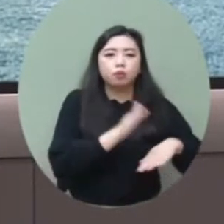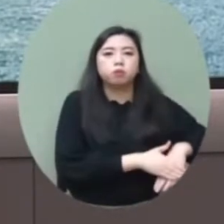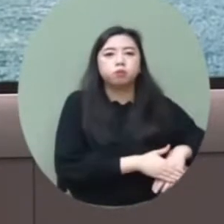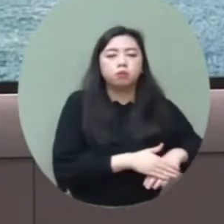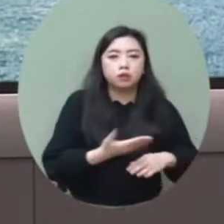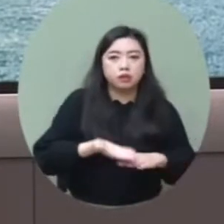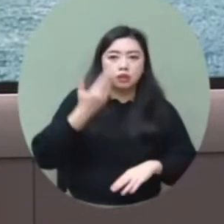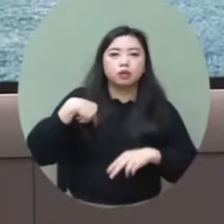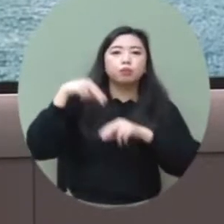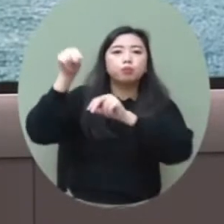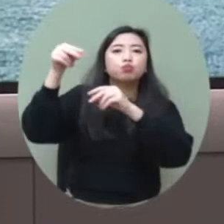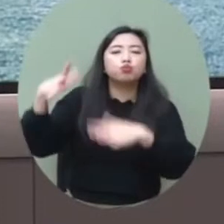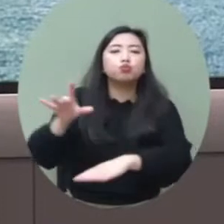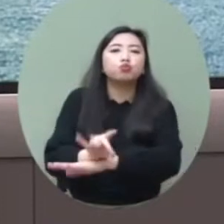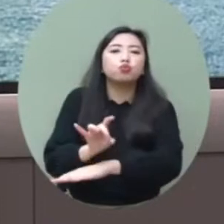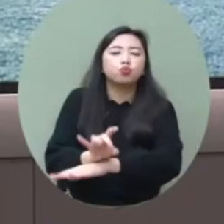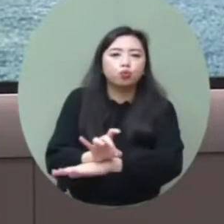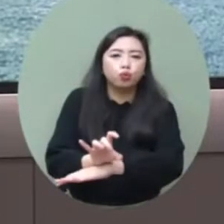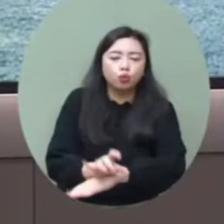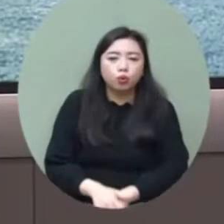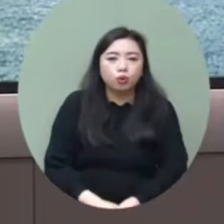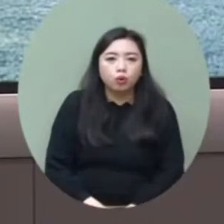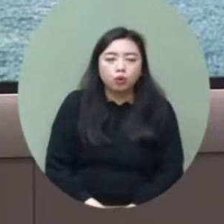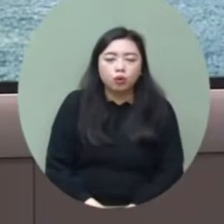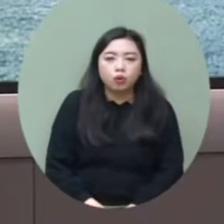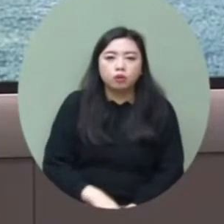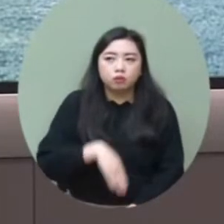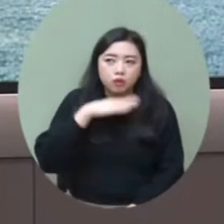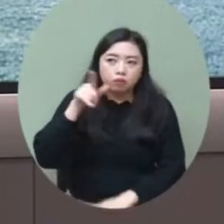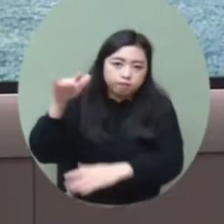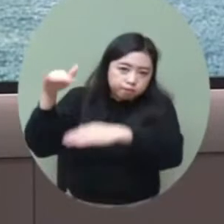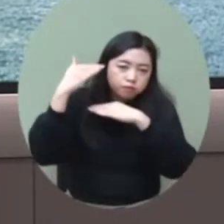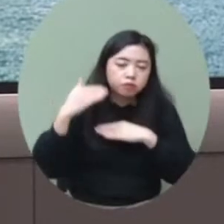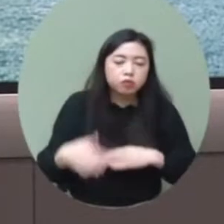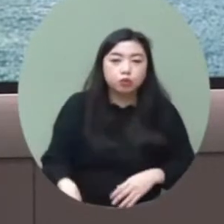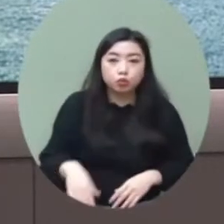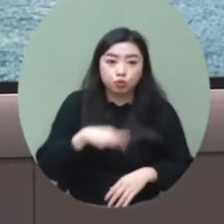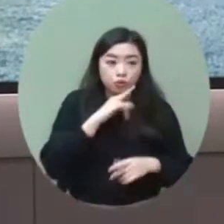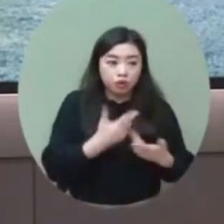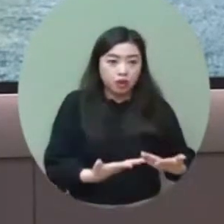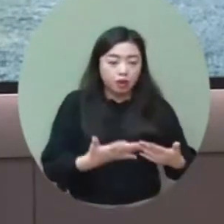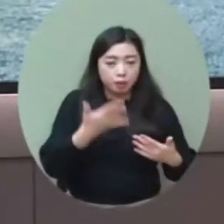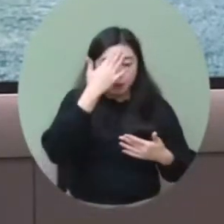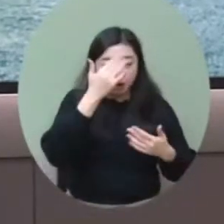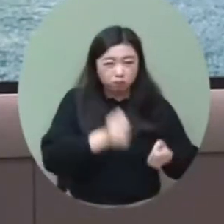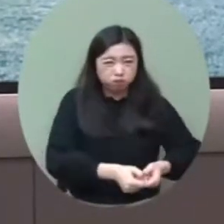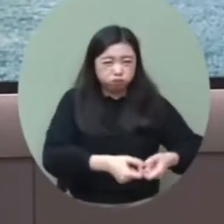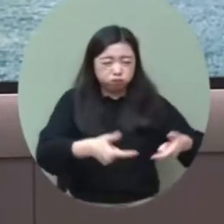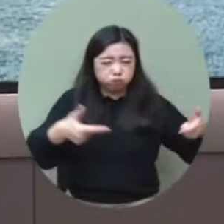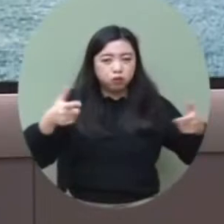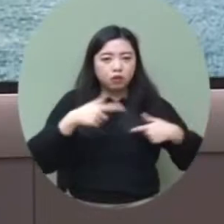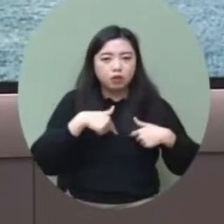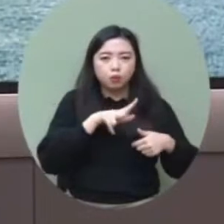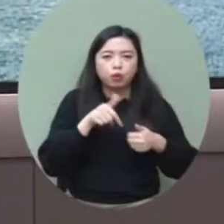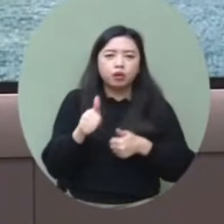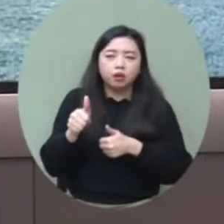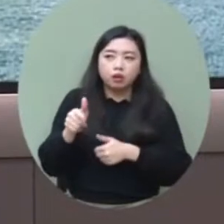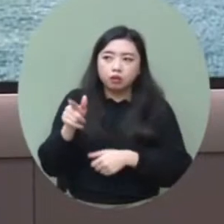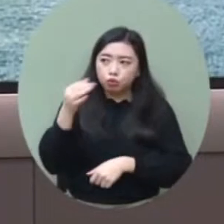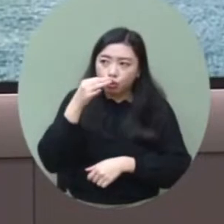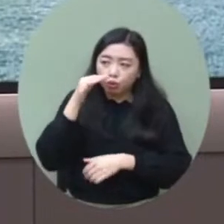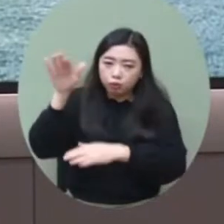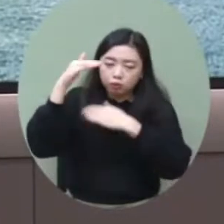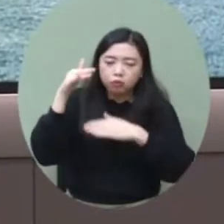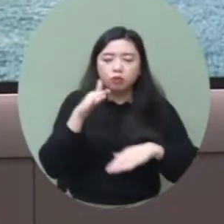overseas and so on. Order has been placed earlier on, and we are waiting for the